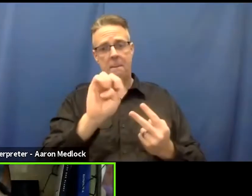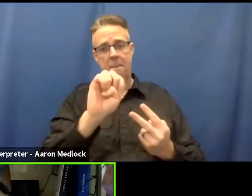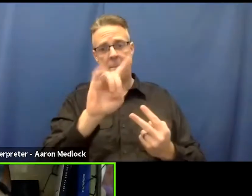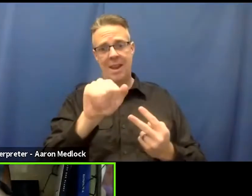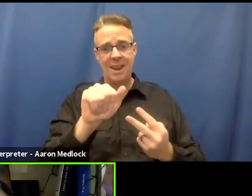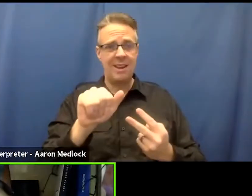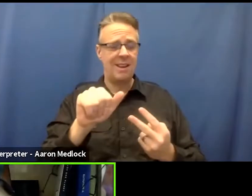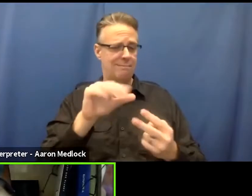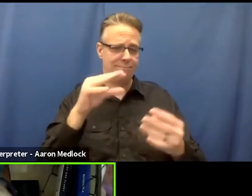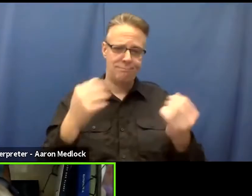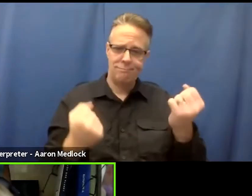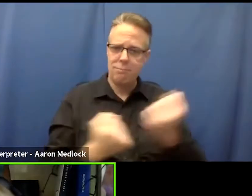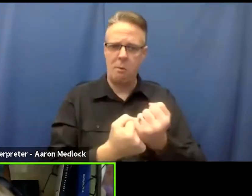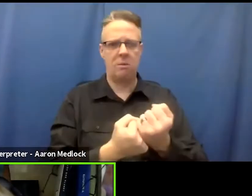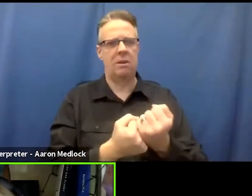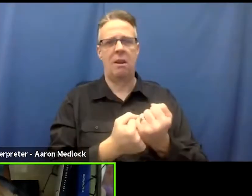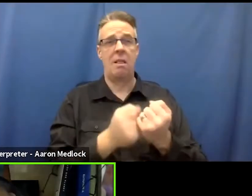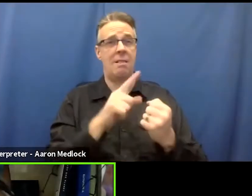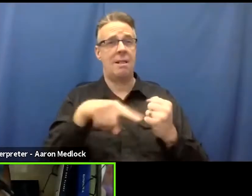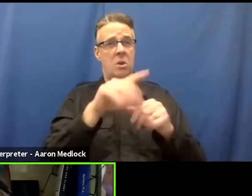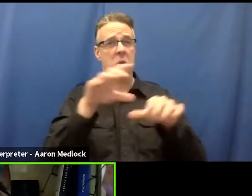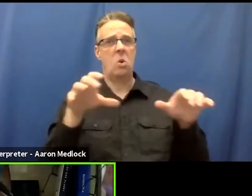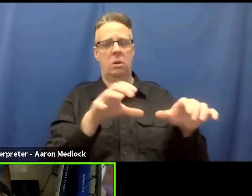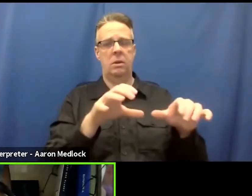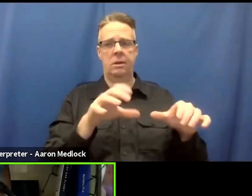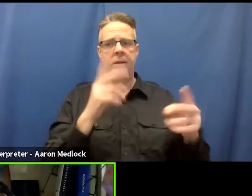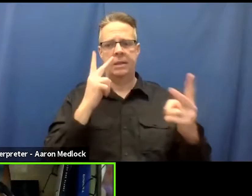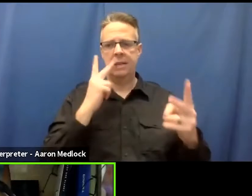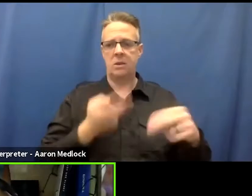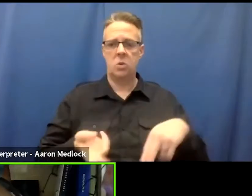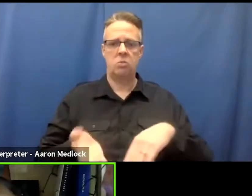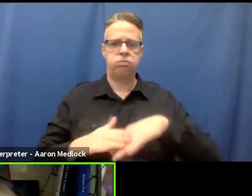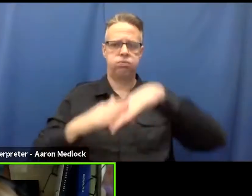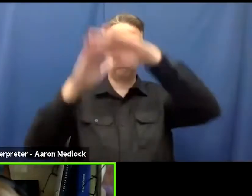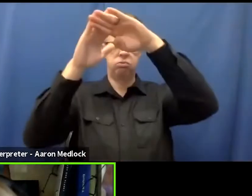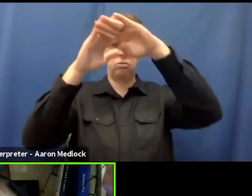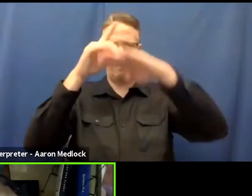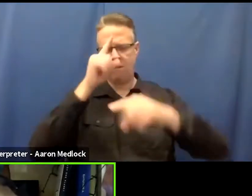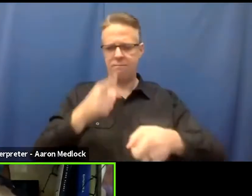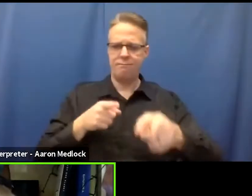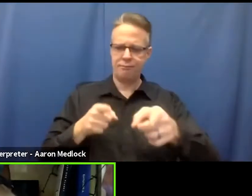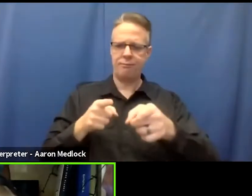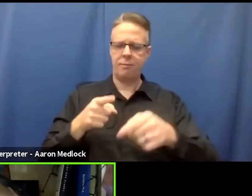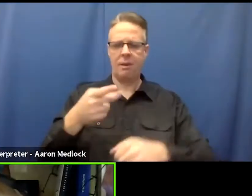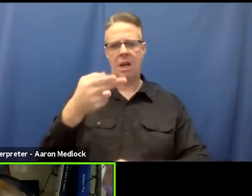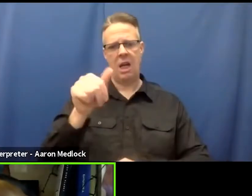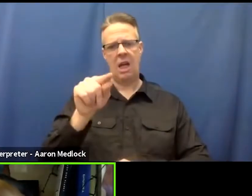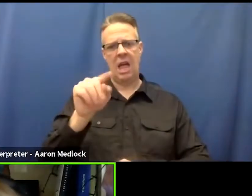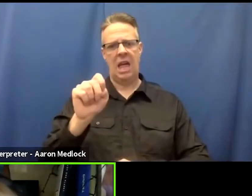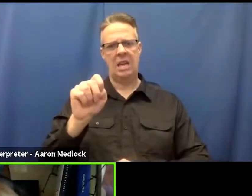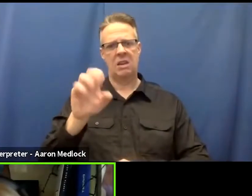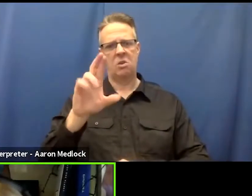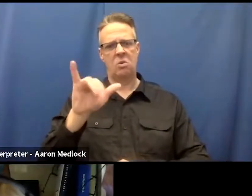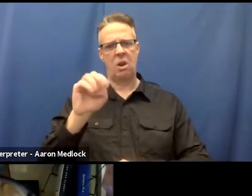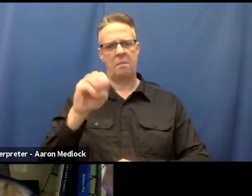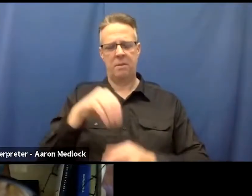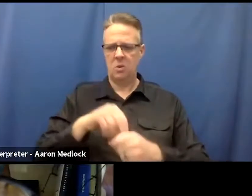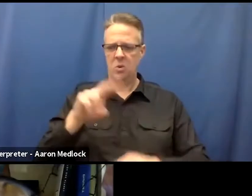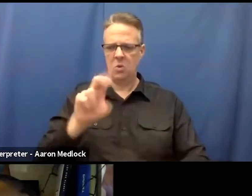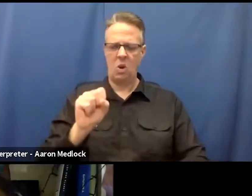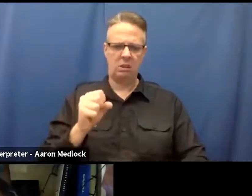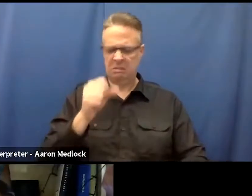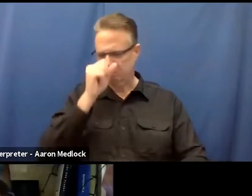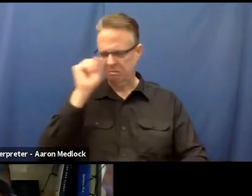has resulted in increases in hate crime for disabled people in the UK.